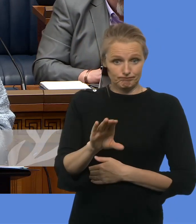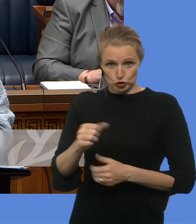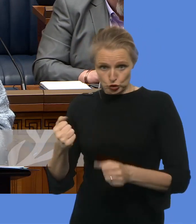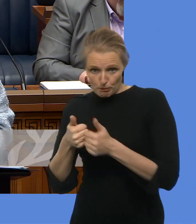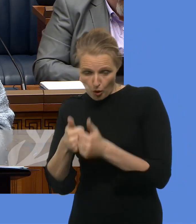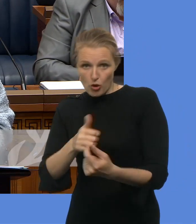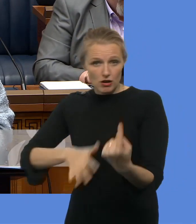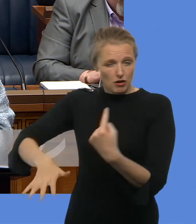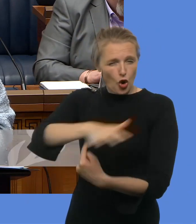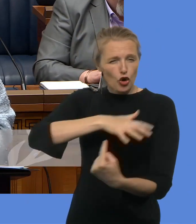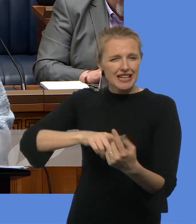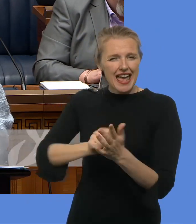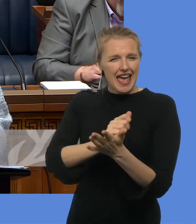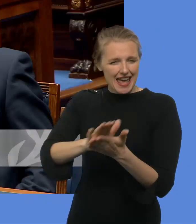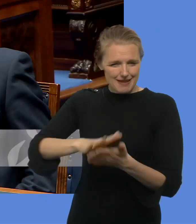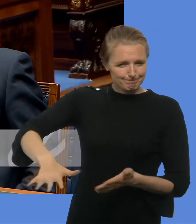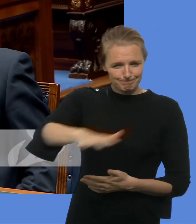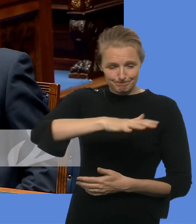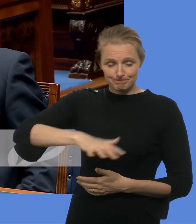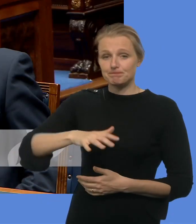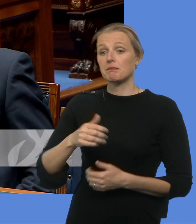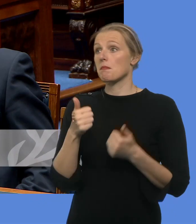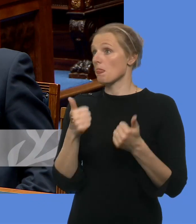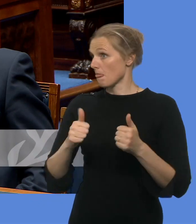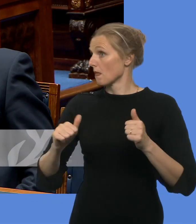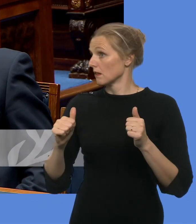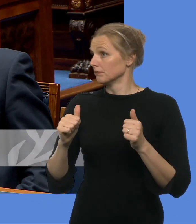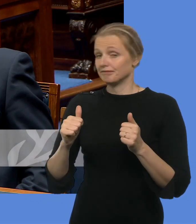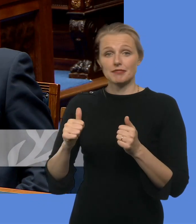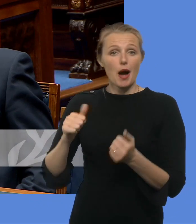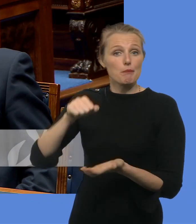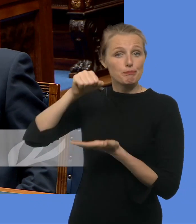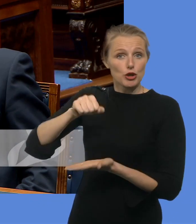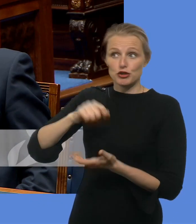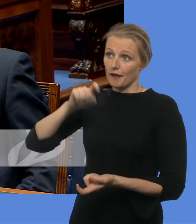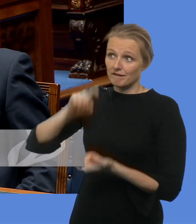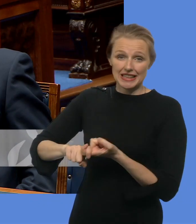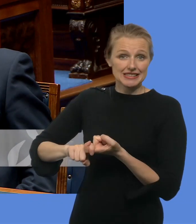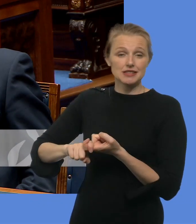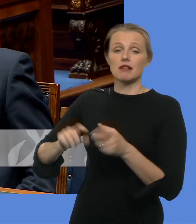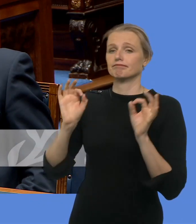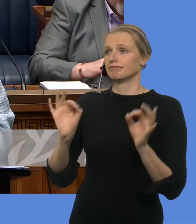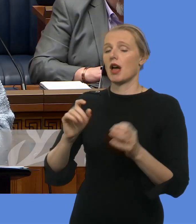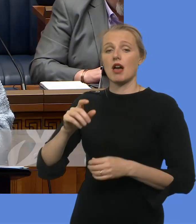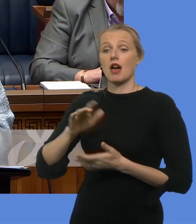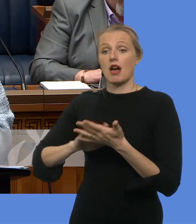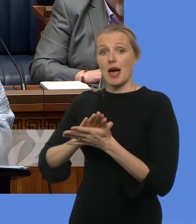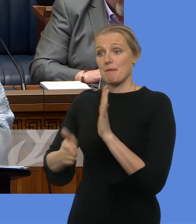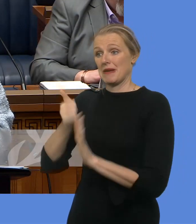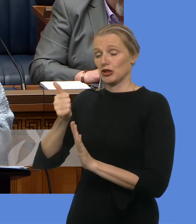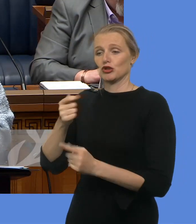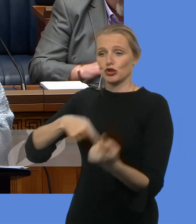actions relating to Lough Neagh. Moving forward, now that the budget has been set by the Executive, it will be for Ministers to consider